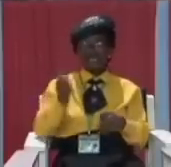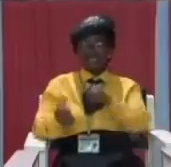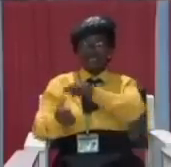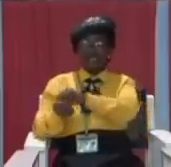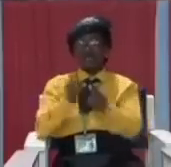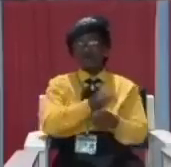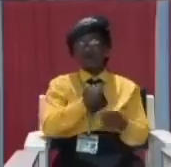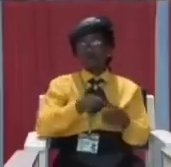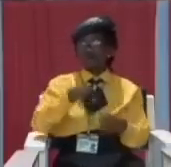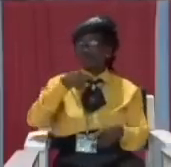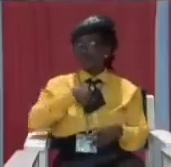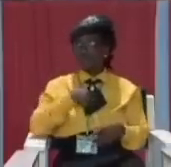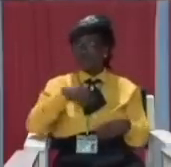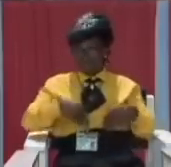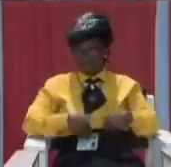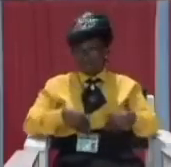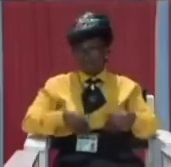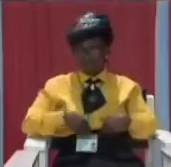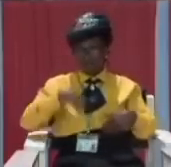Young man, what do you want?